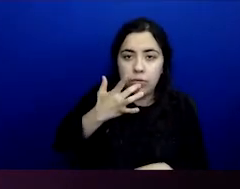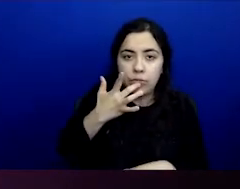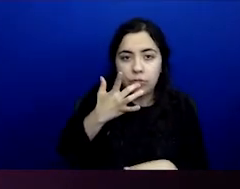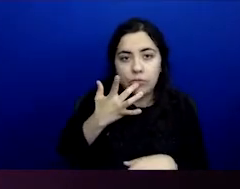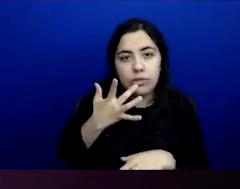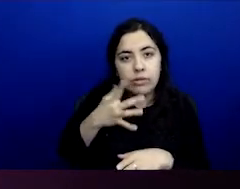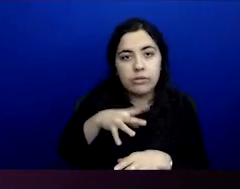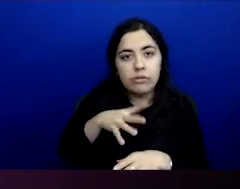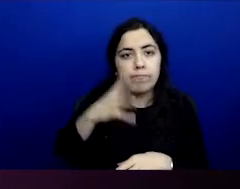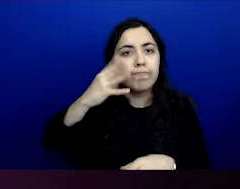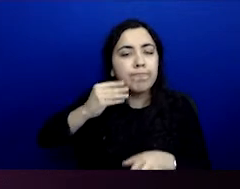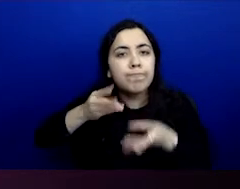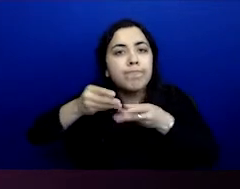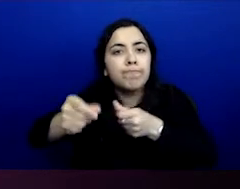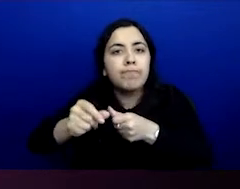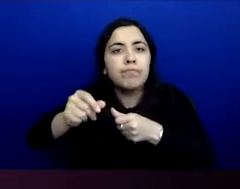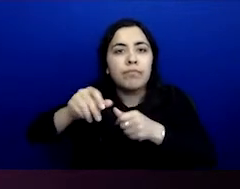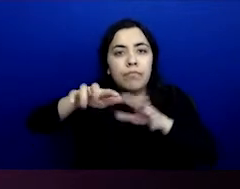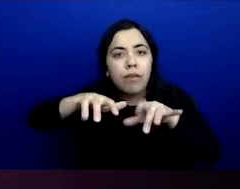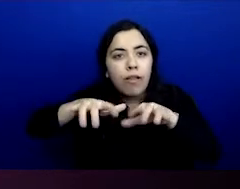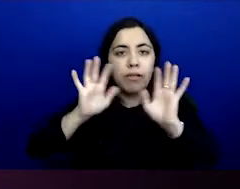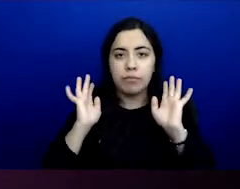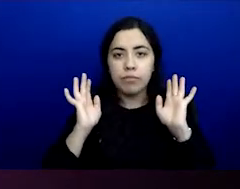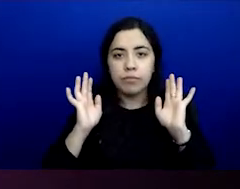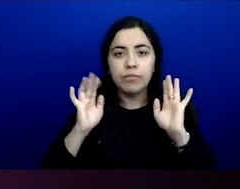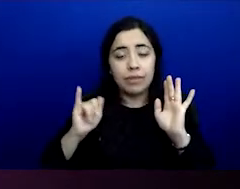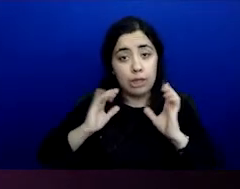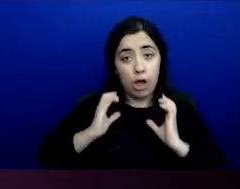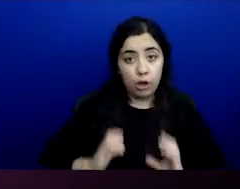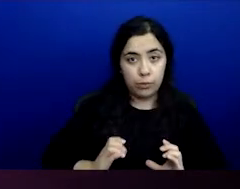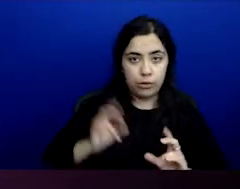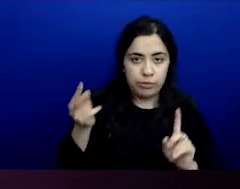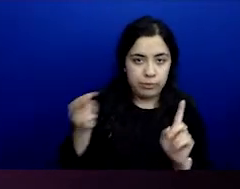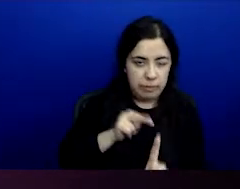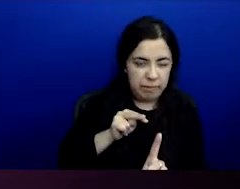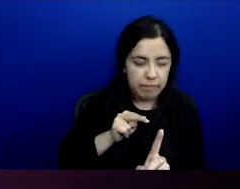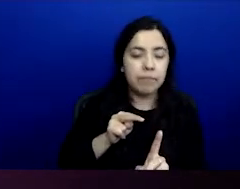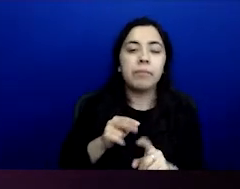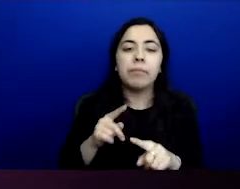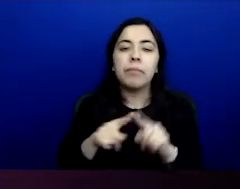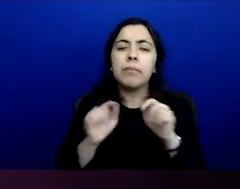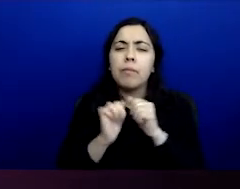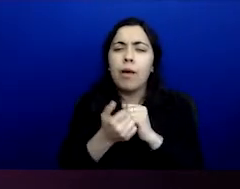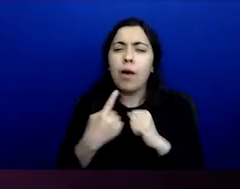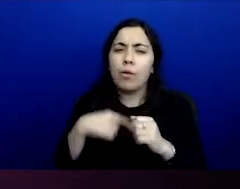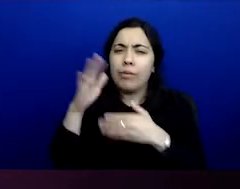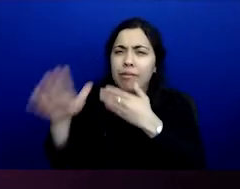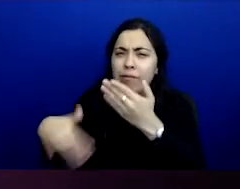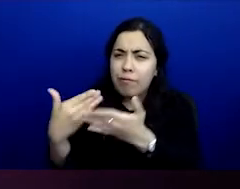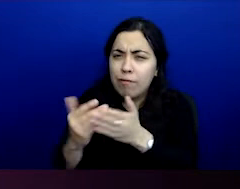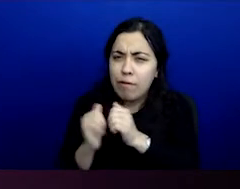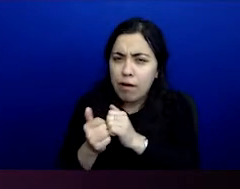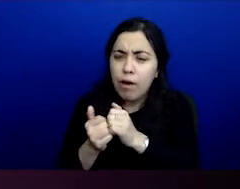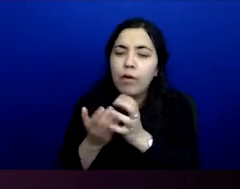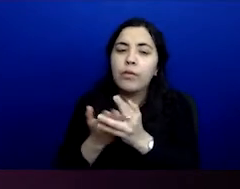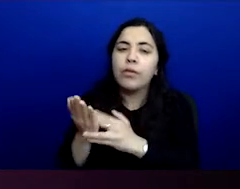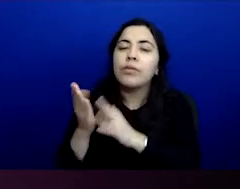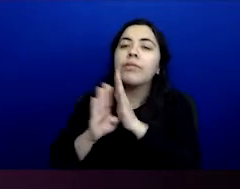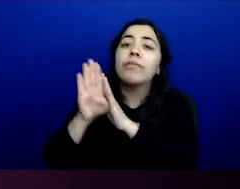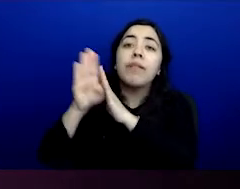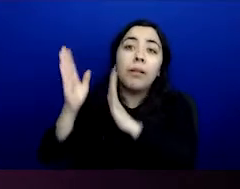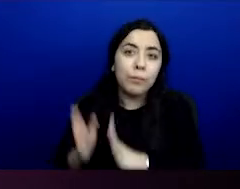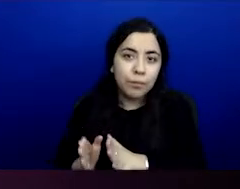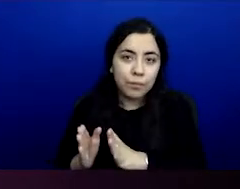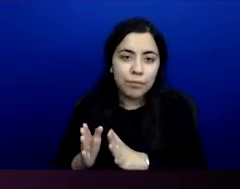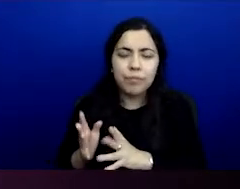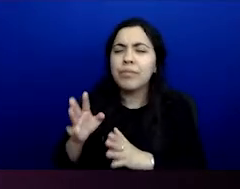experience. So that's the customer perspective. But the way we actually get to there is through developers. So